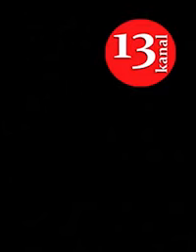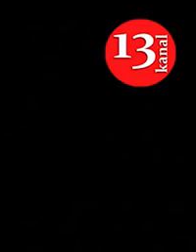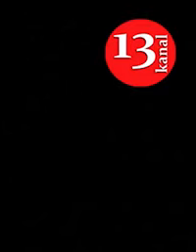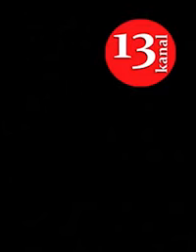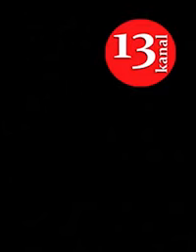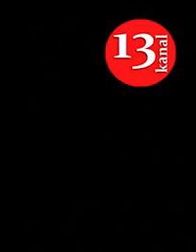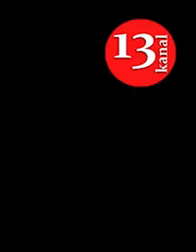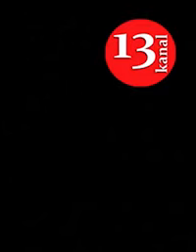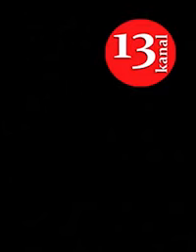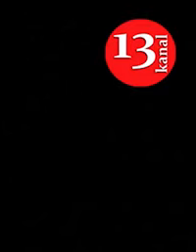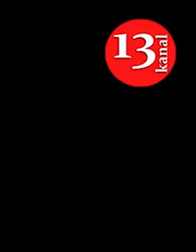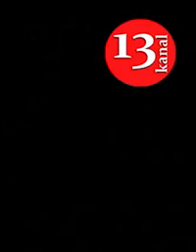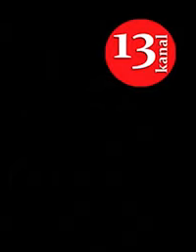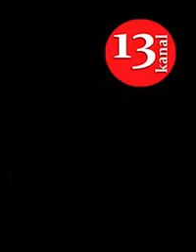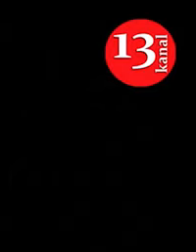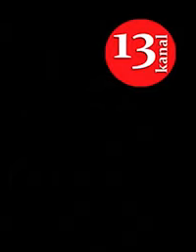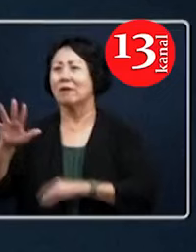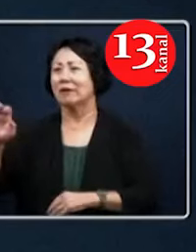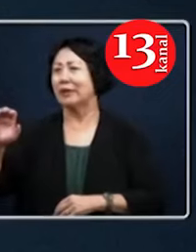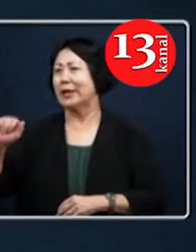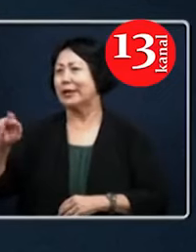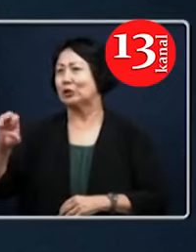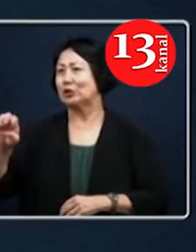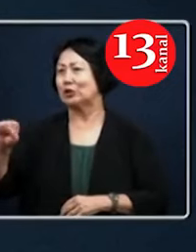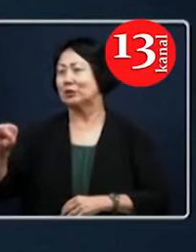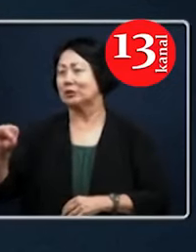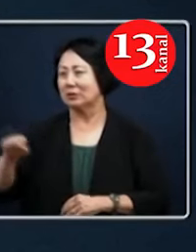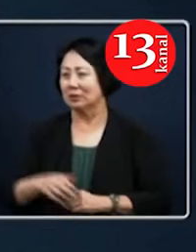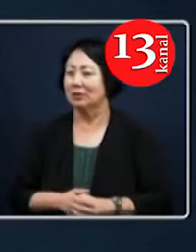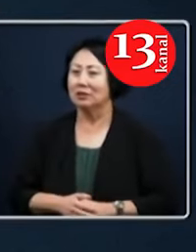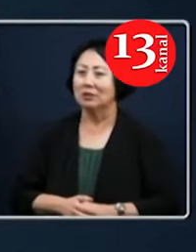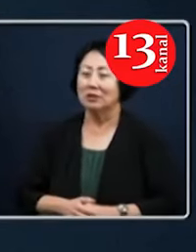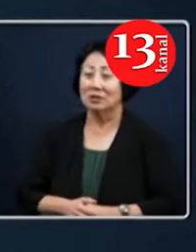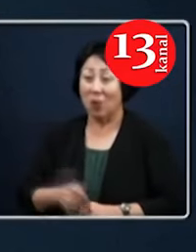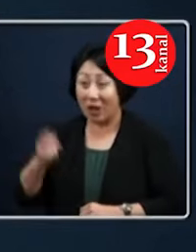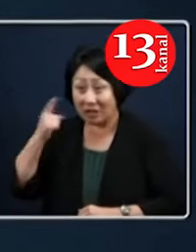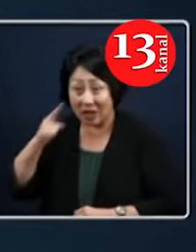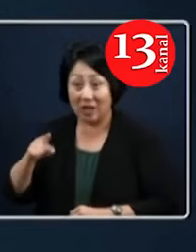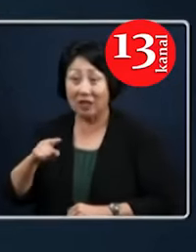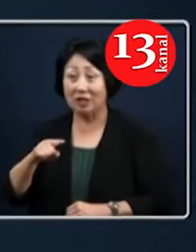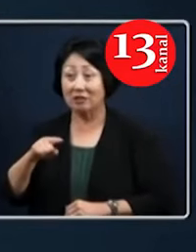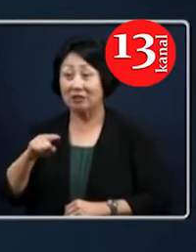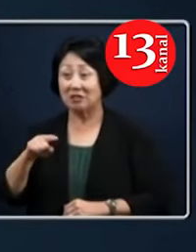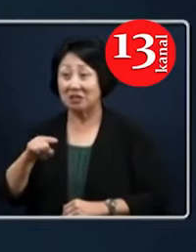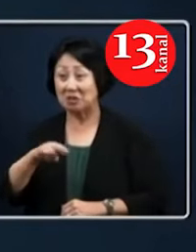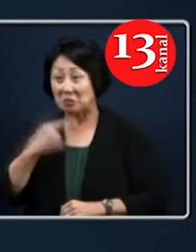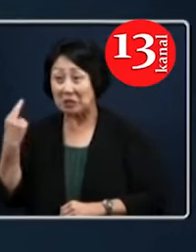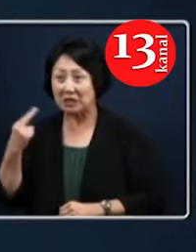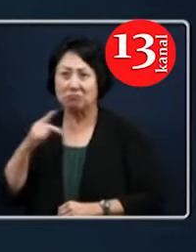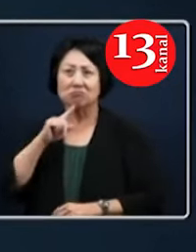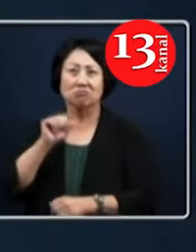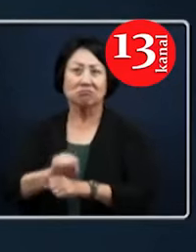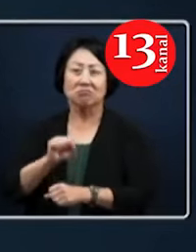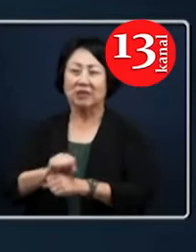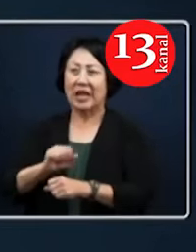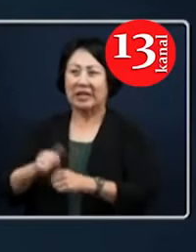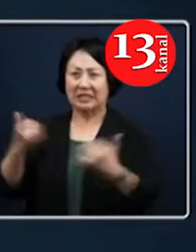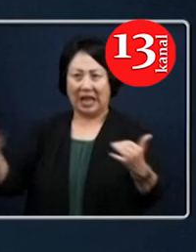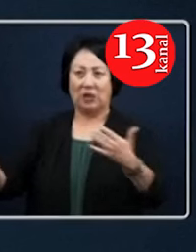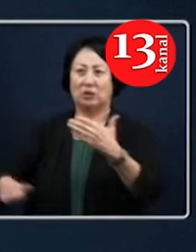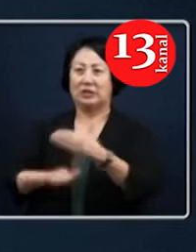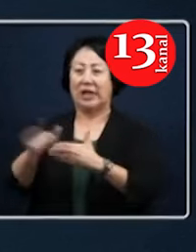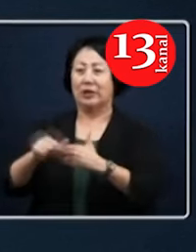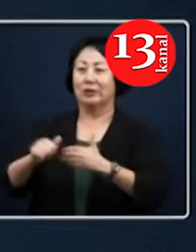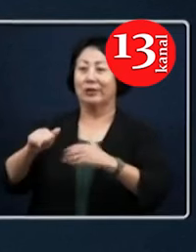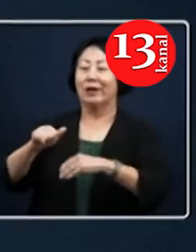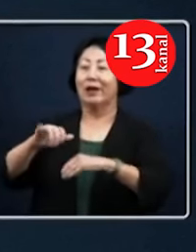severity preparedness strategies, could have gained attention and prompted discussion and operational planning, the report said. It was a call